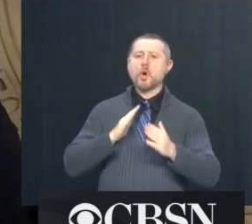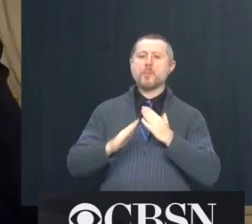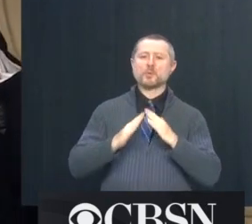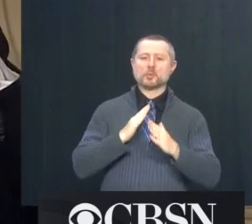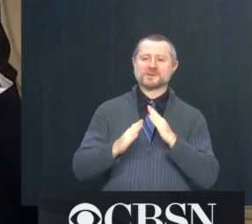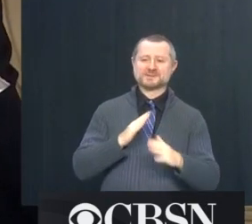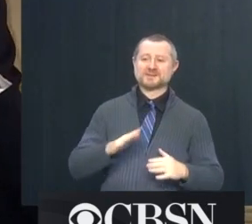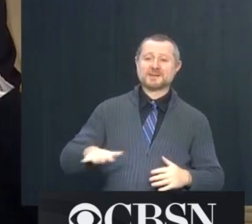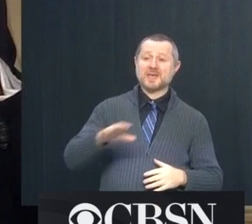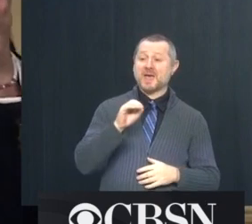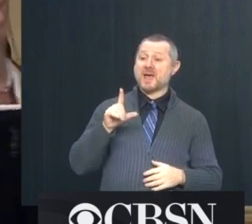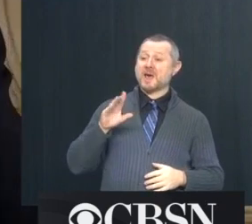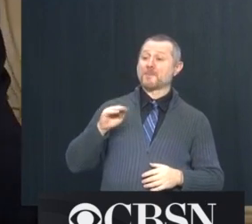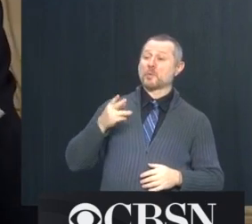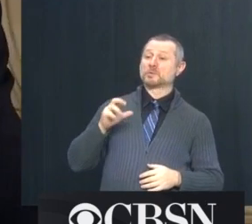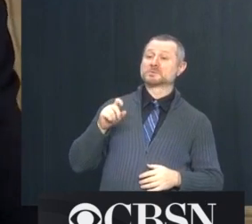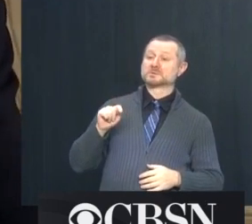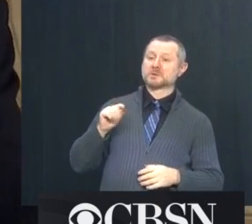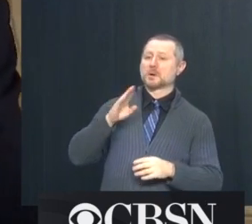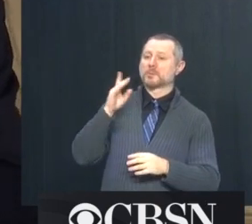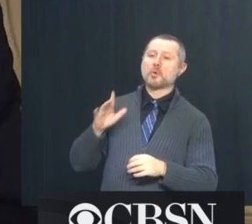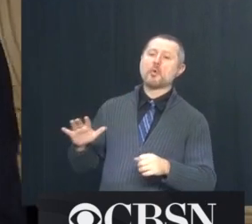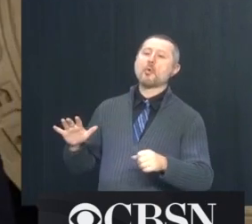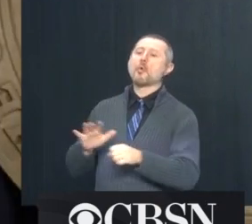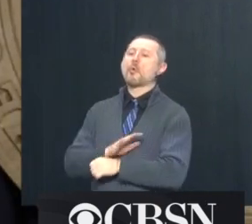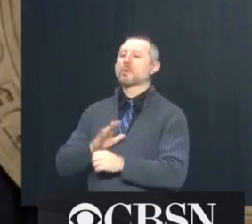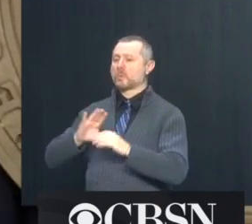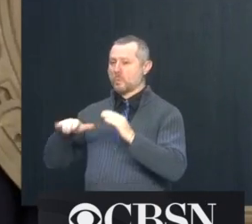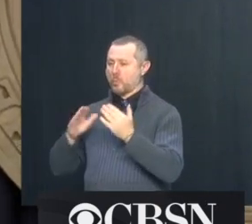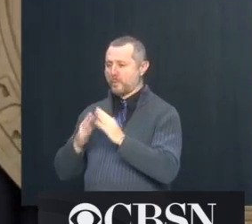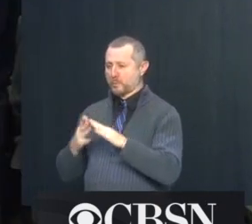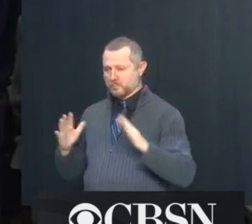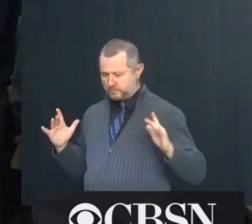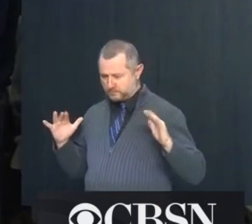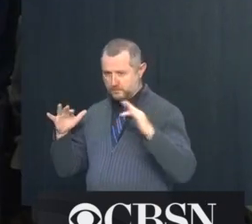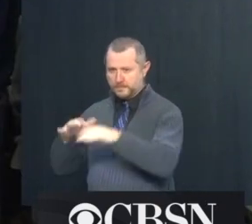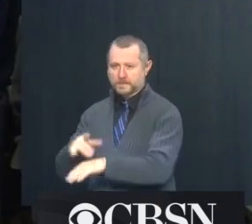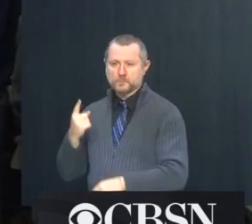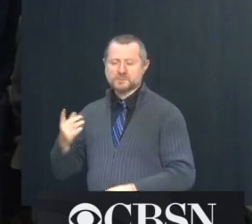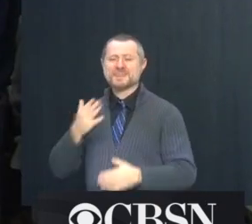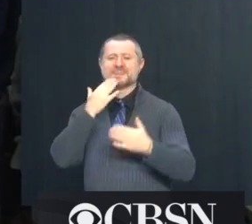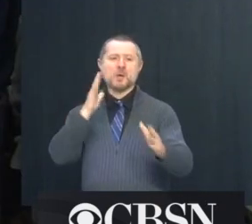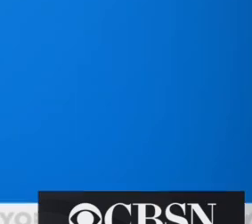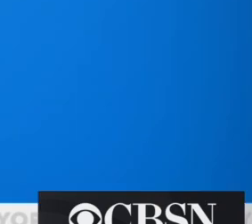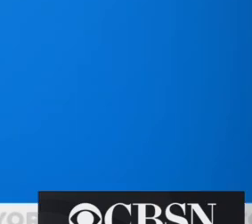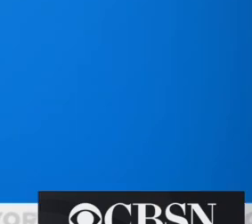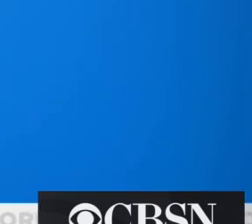Elmhurst. That was community driven. Thank you, guys.